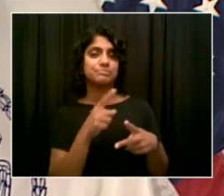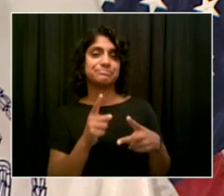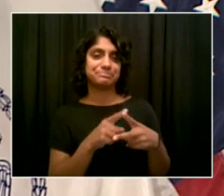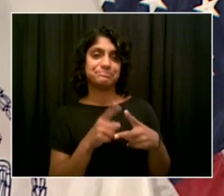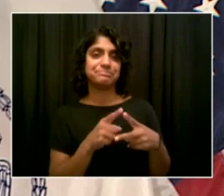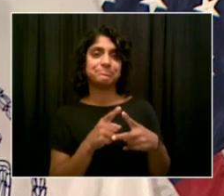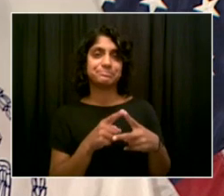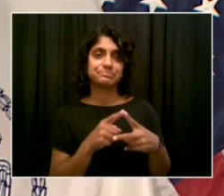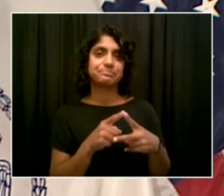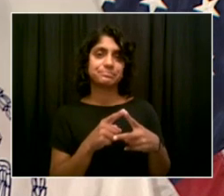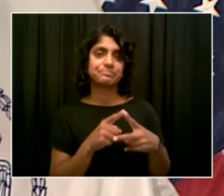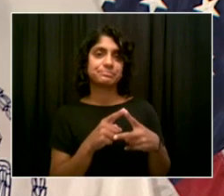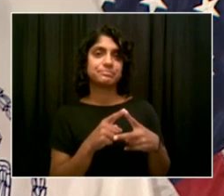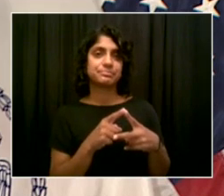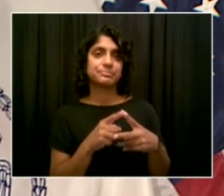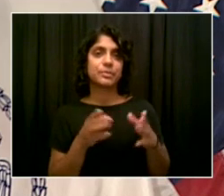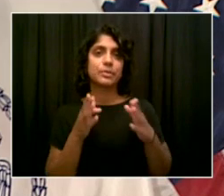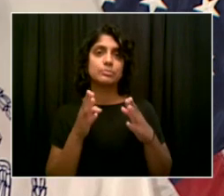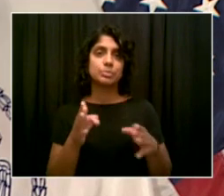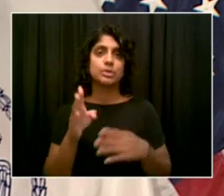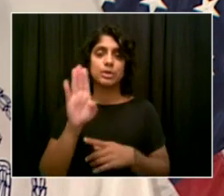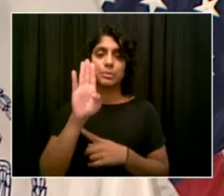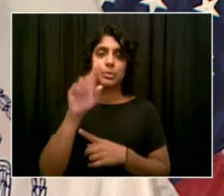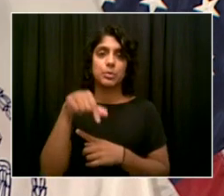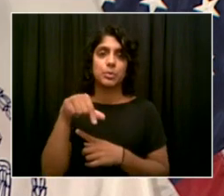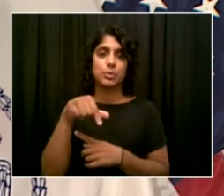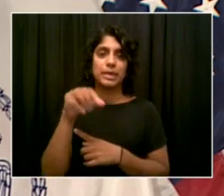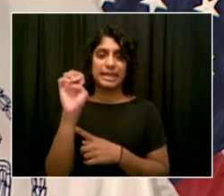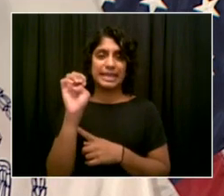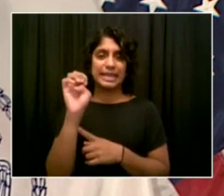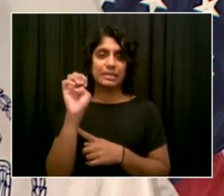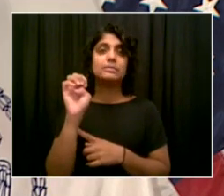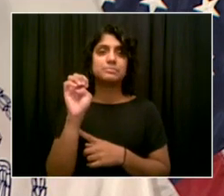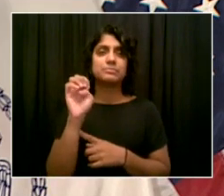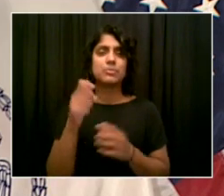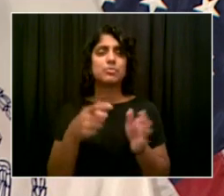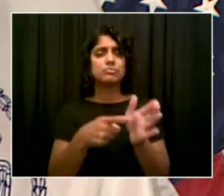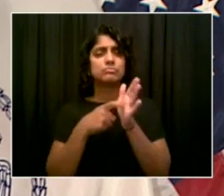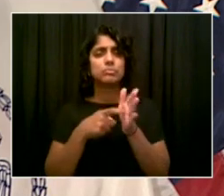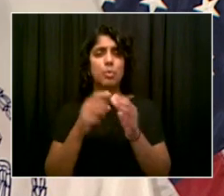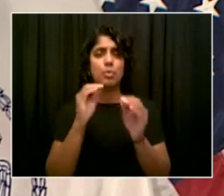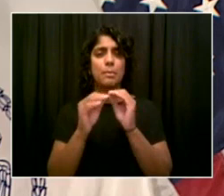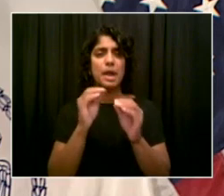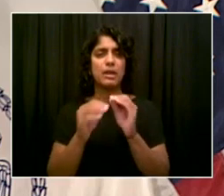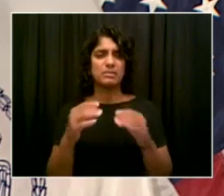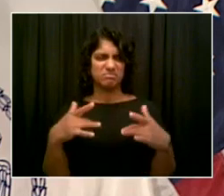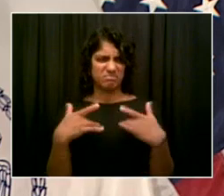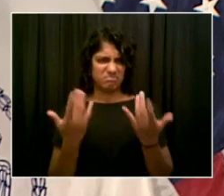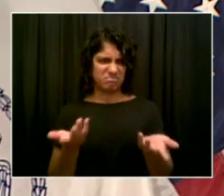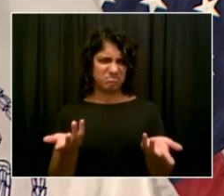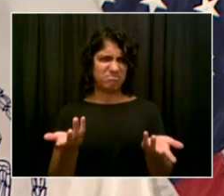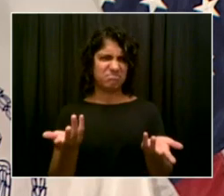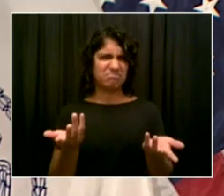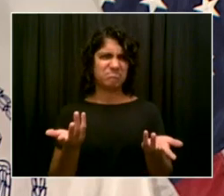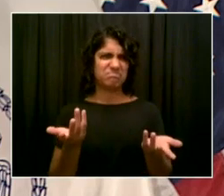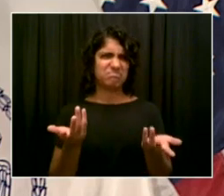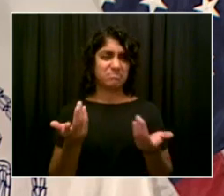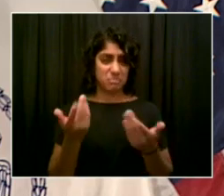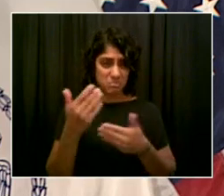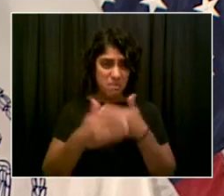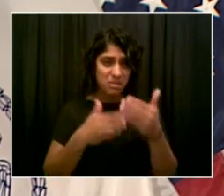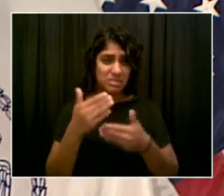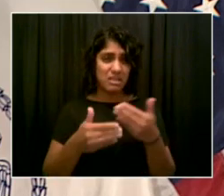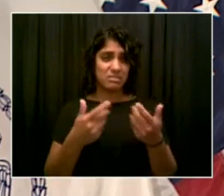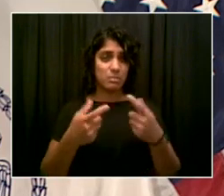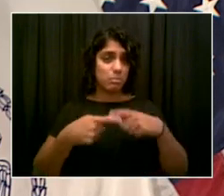you with any plans yet? And if so, what's holding up moving forward on this project? We're going to definitely have something soon.